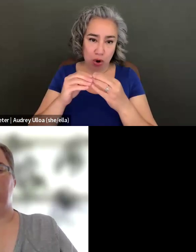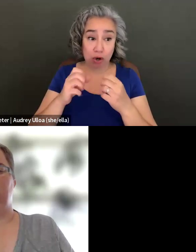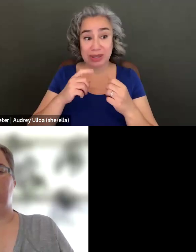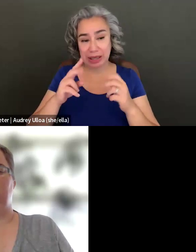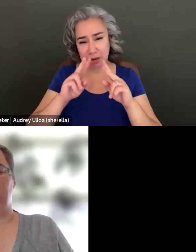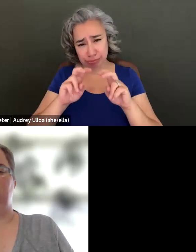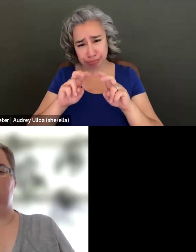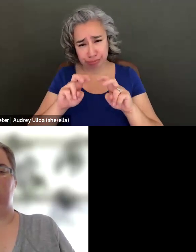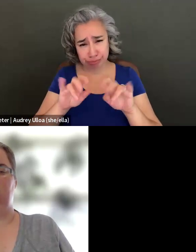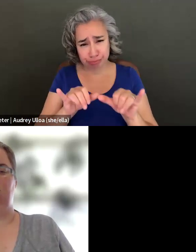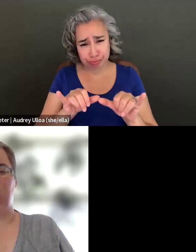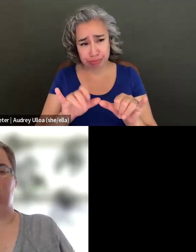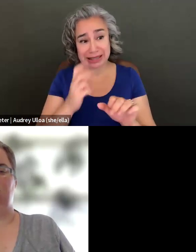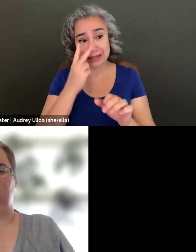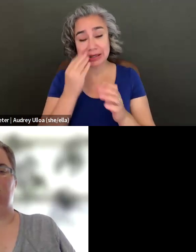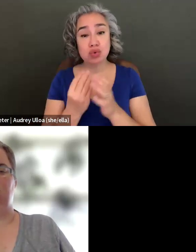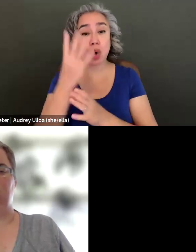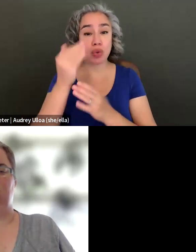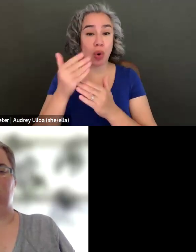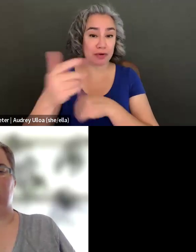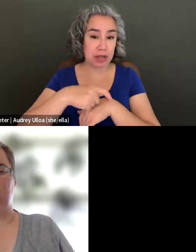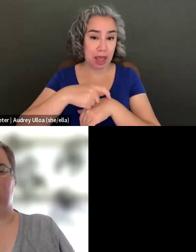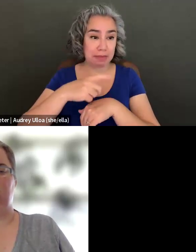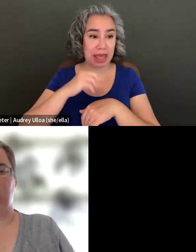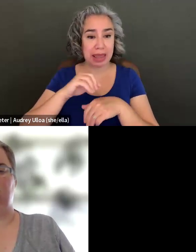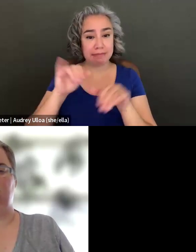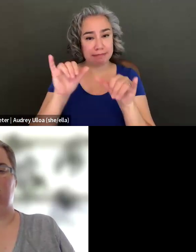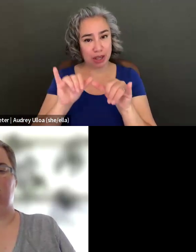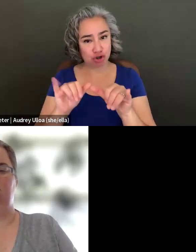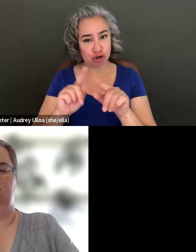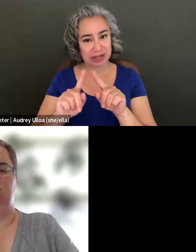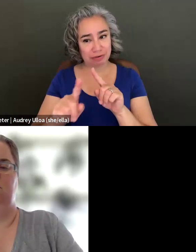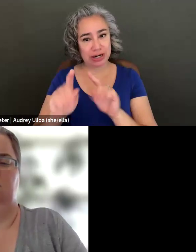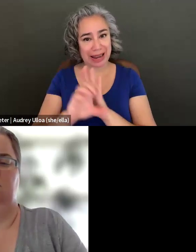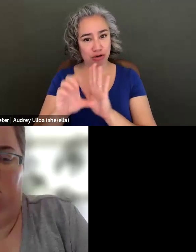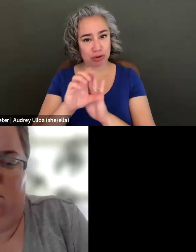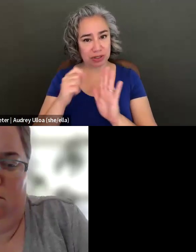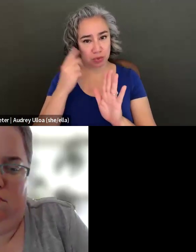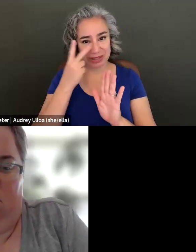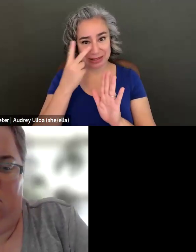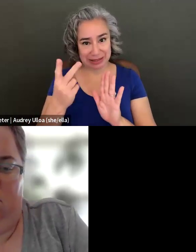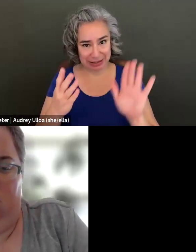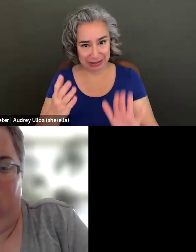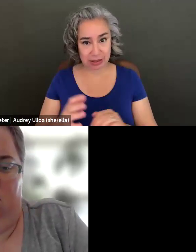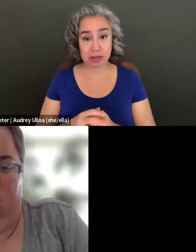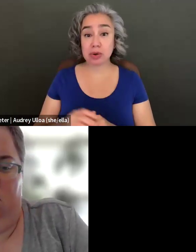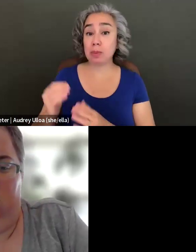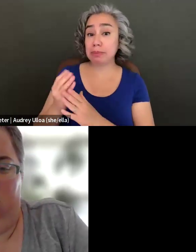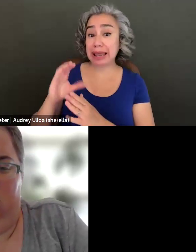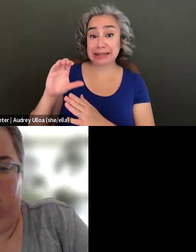over time and quantify these traits that we observe. The first way that I used Plant